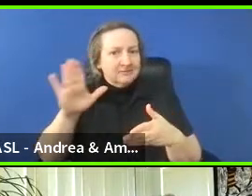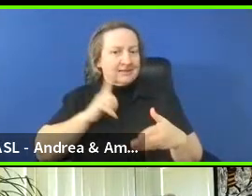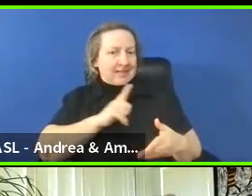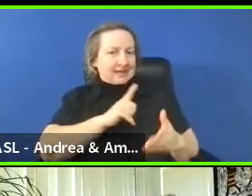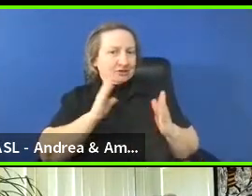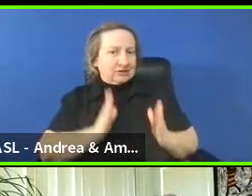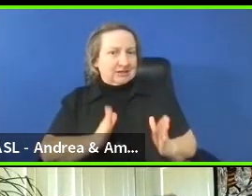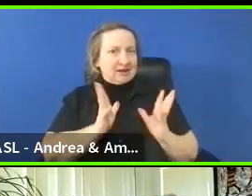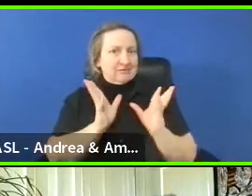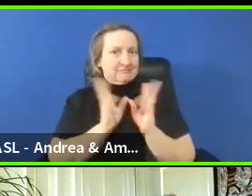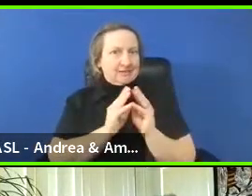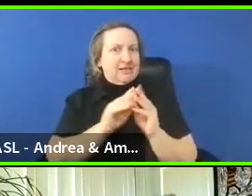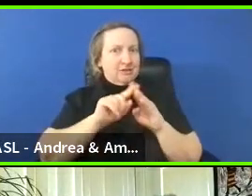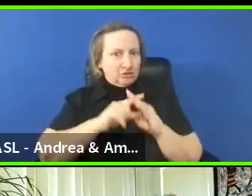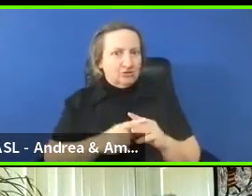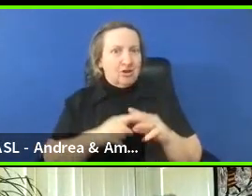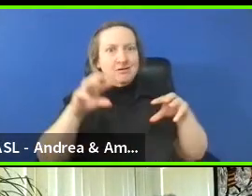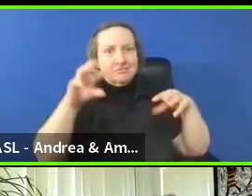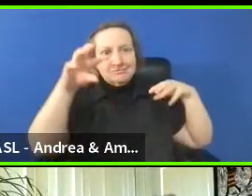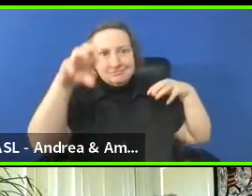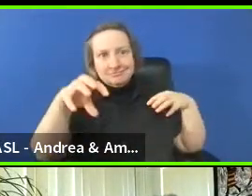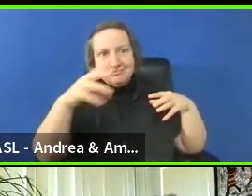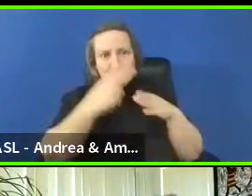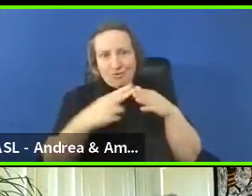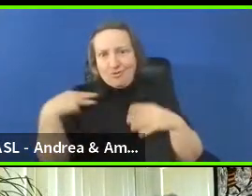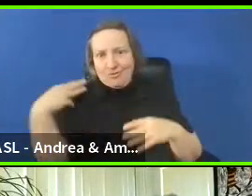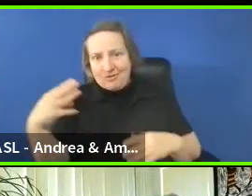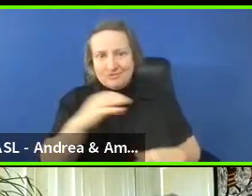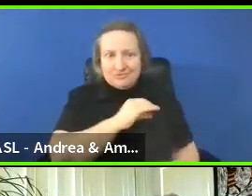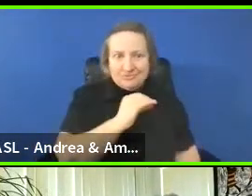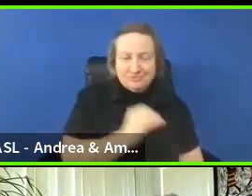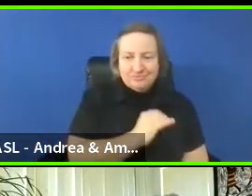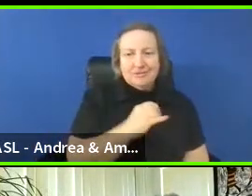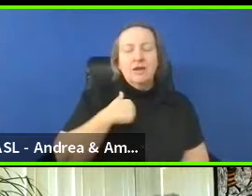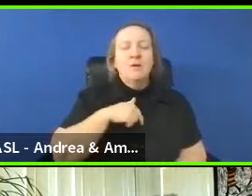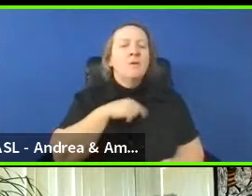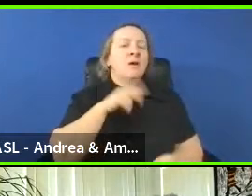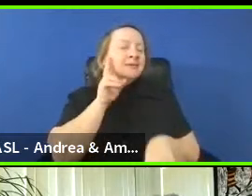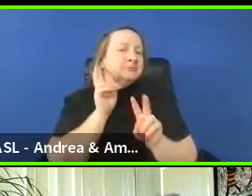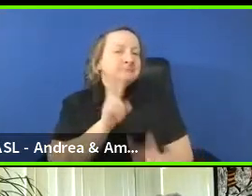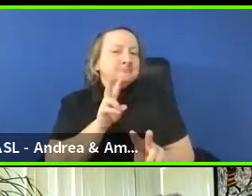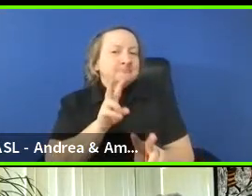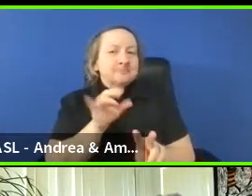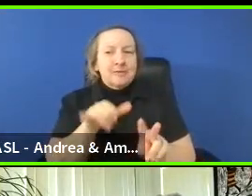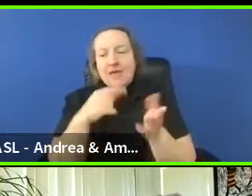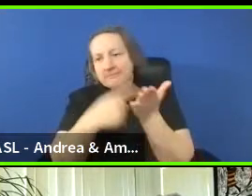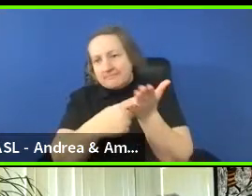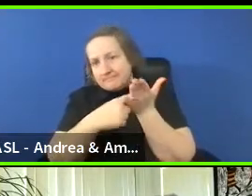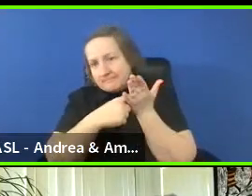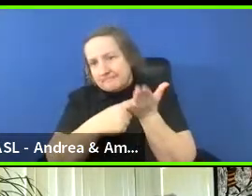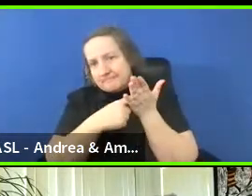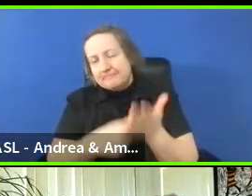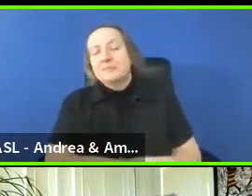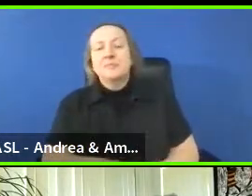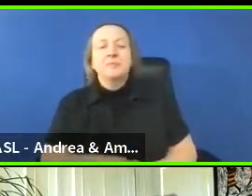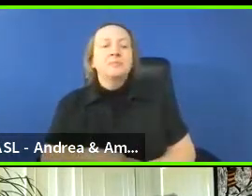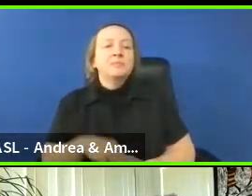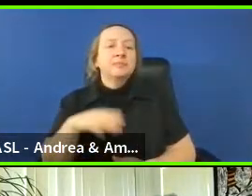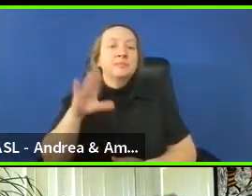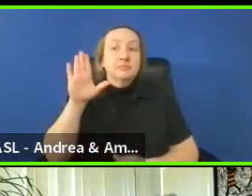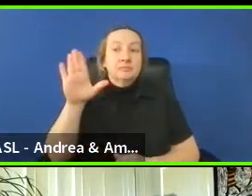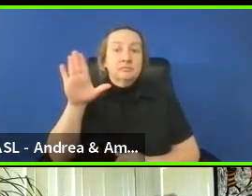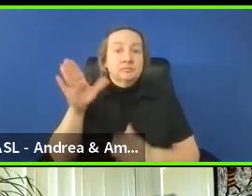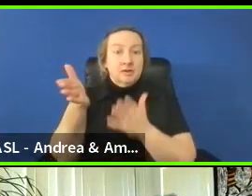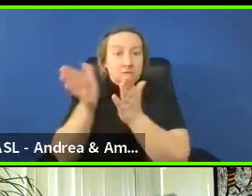legislatures. So we are looking forward to having that conversation. And as part of their request, they